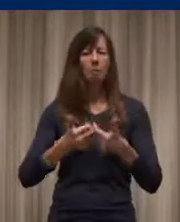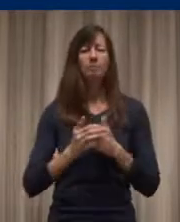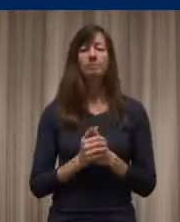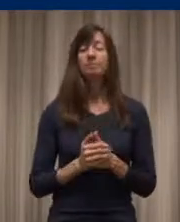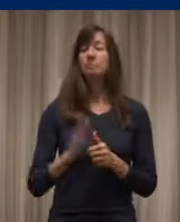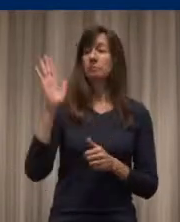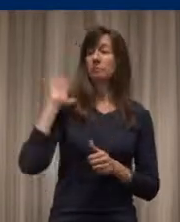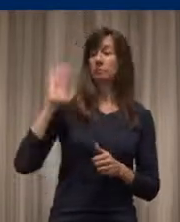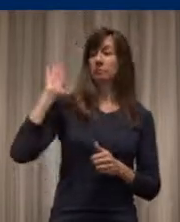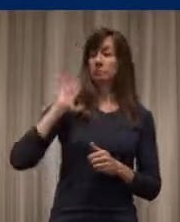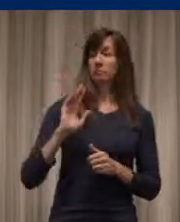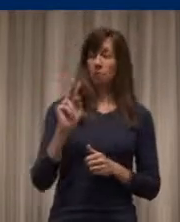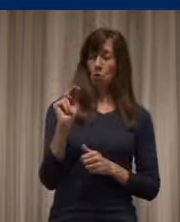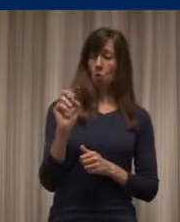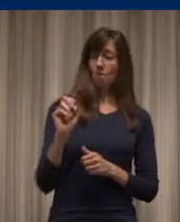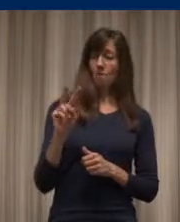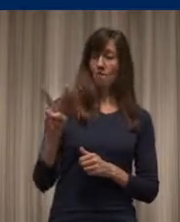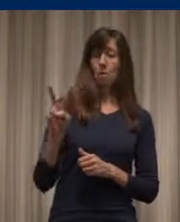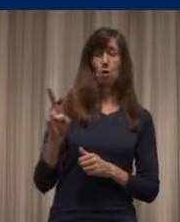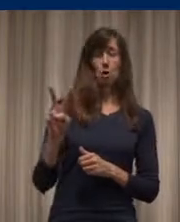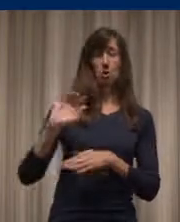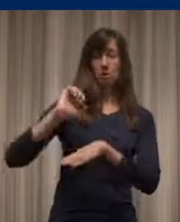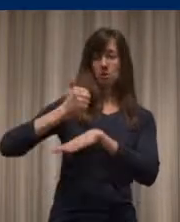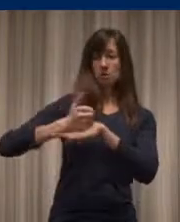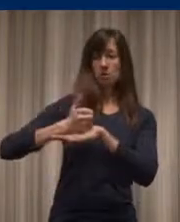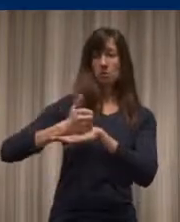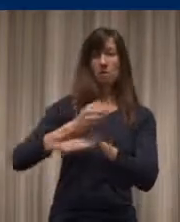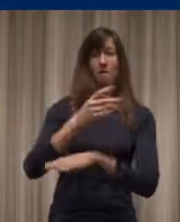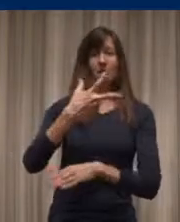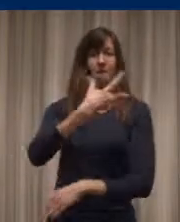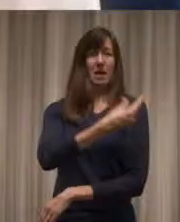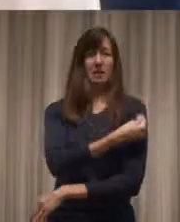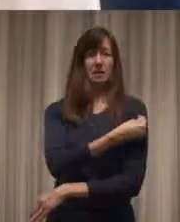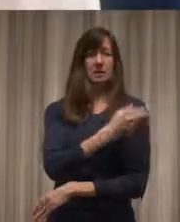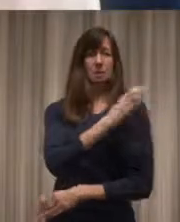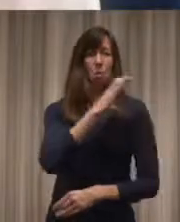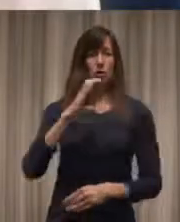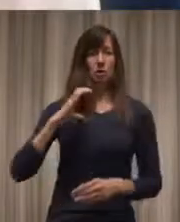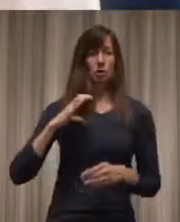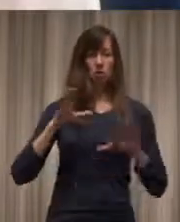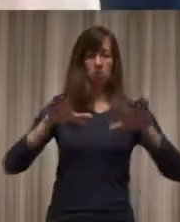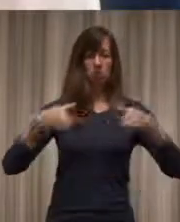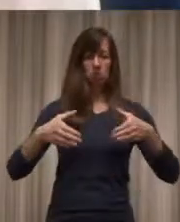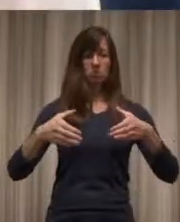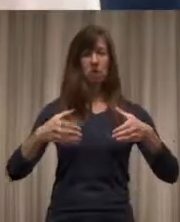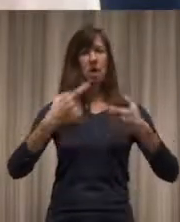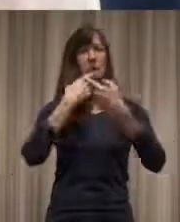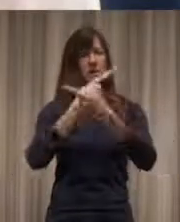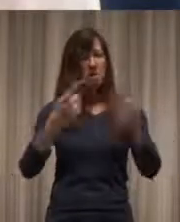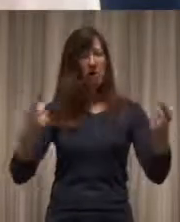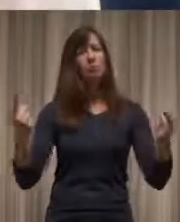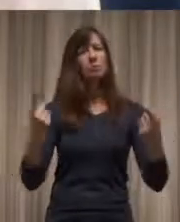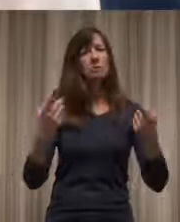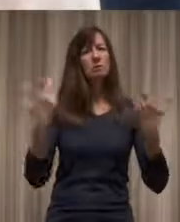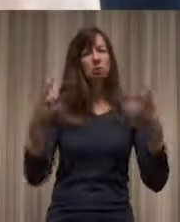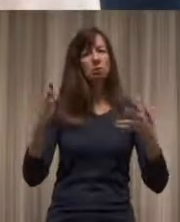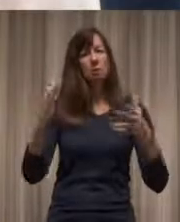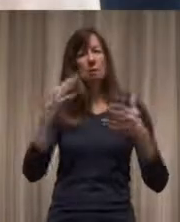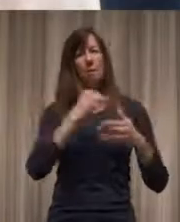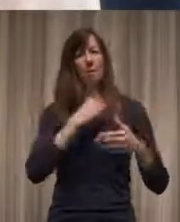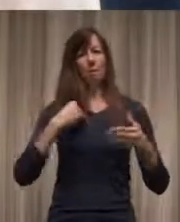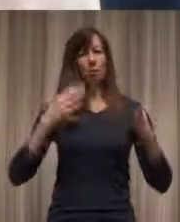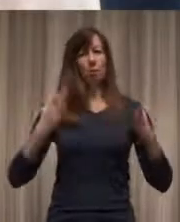Vaccine Distribution Coalition and announced some of the initial members. That group continues to grow, and in our last meeting we